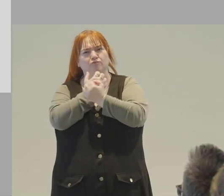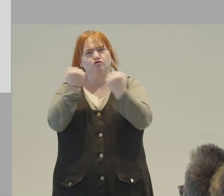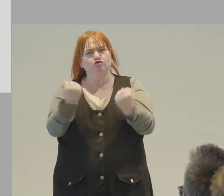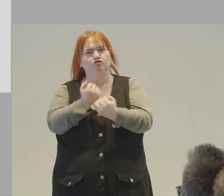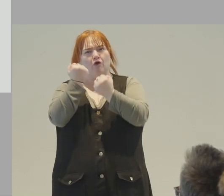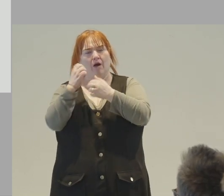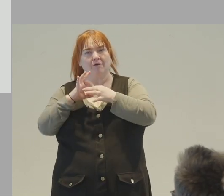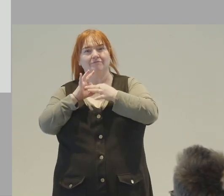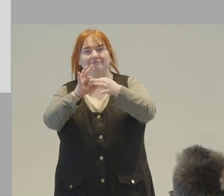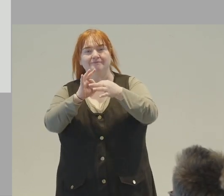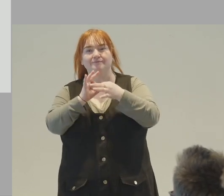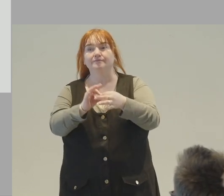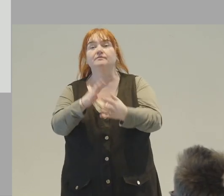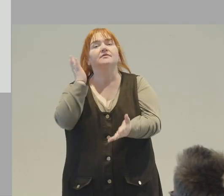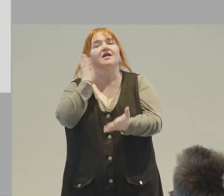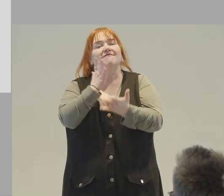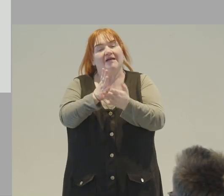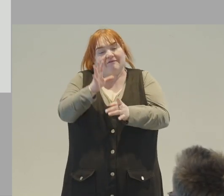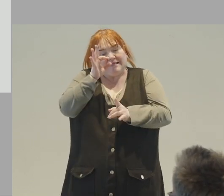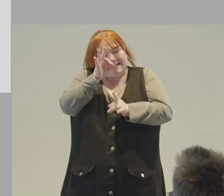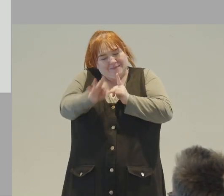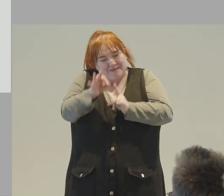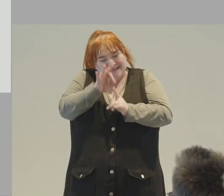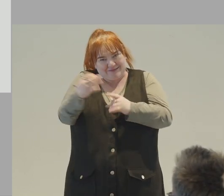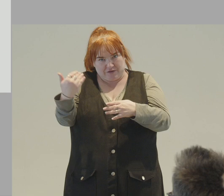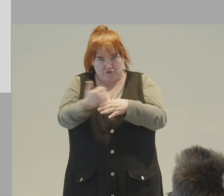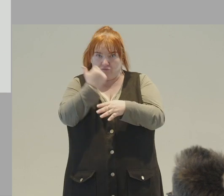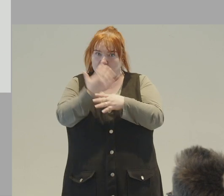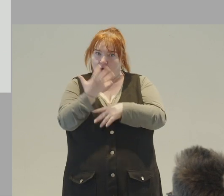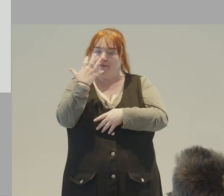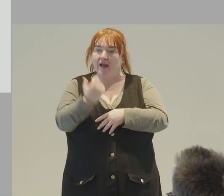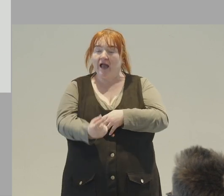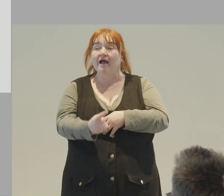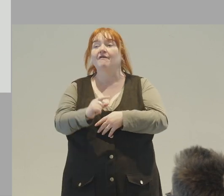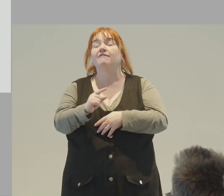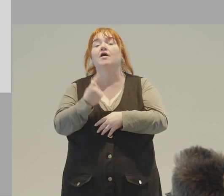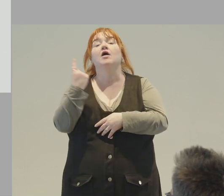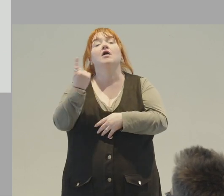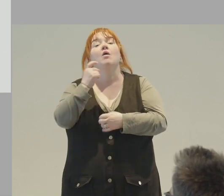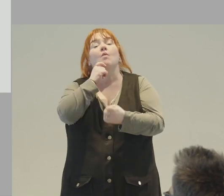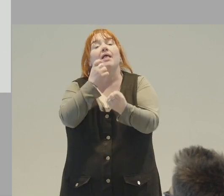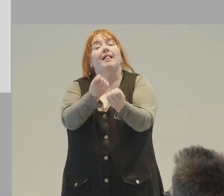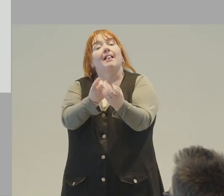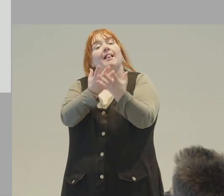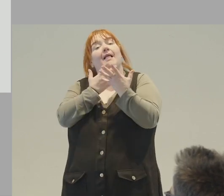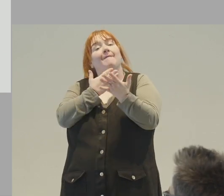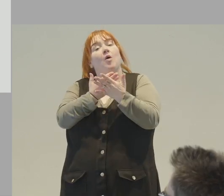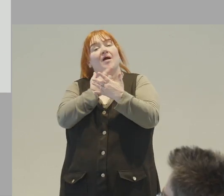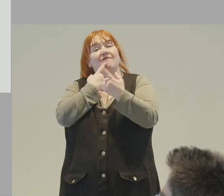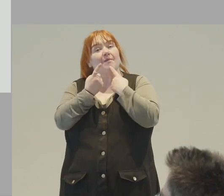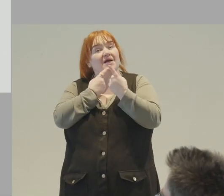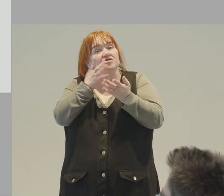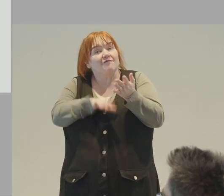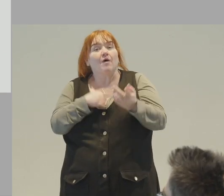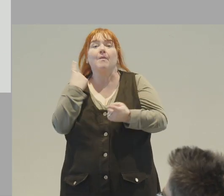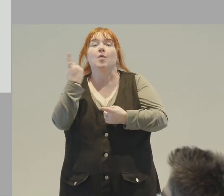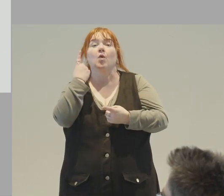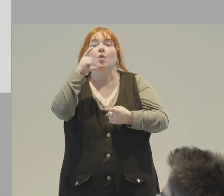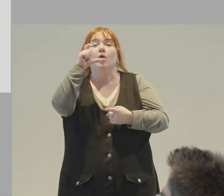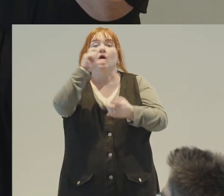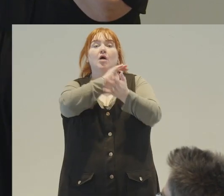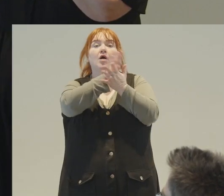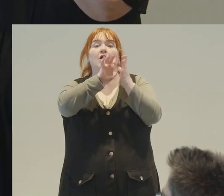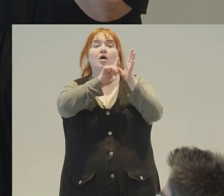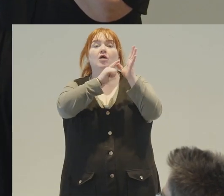it's a really specific and really skilled job. We're going to hear a little bit more about it. Charlotte,